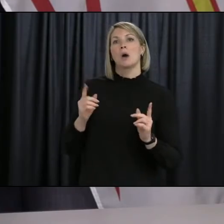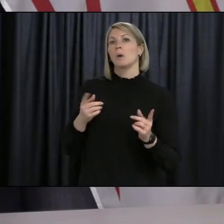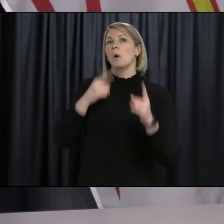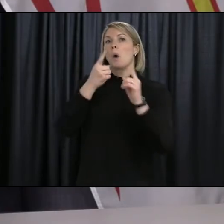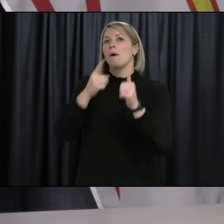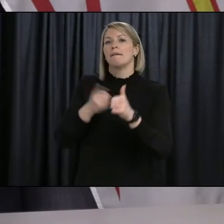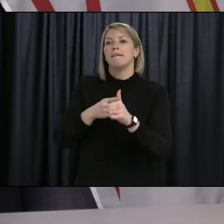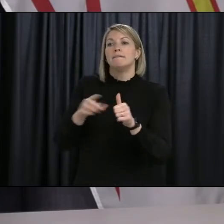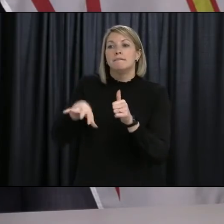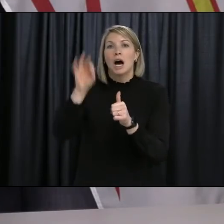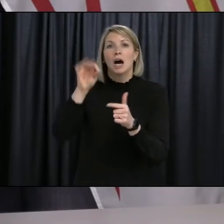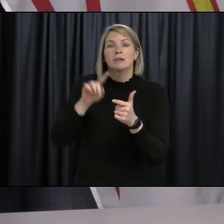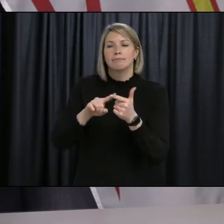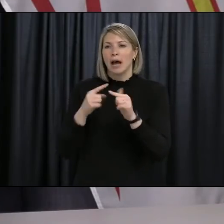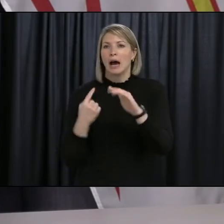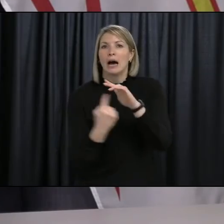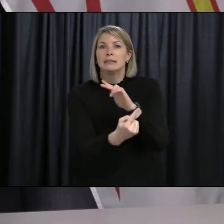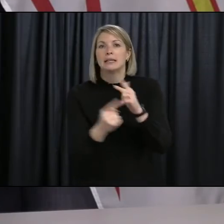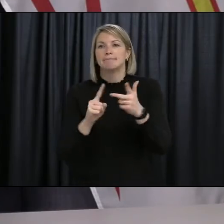test, basically.